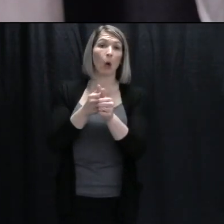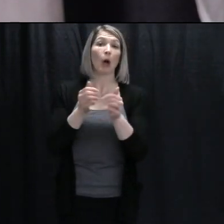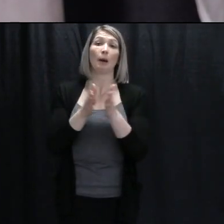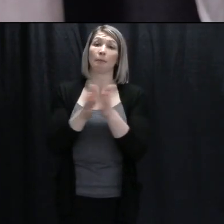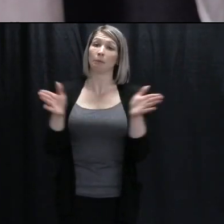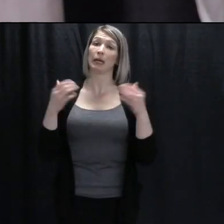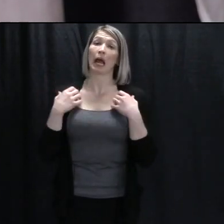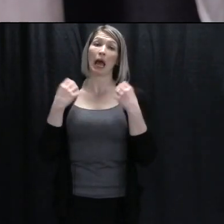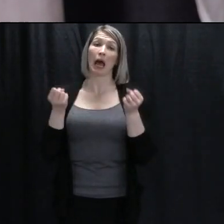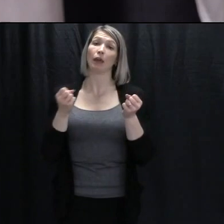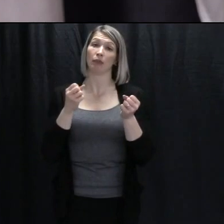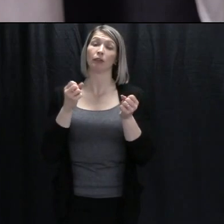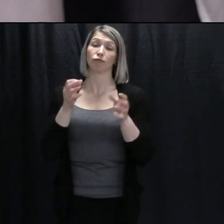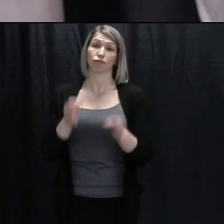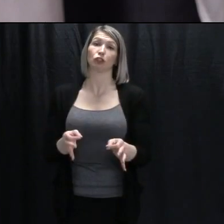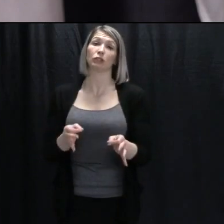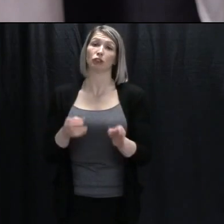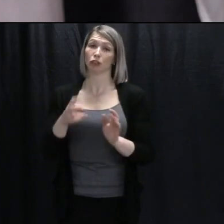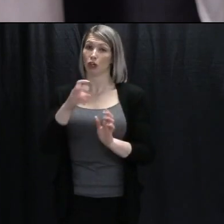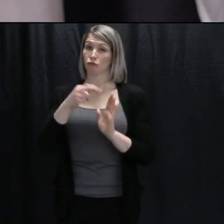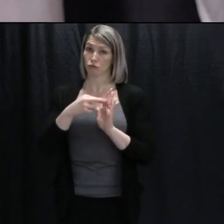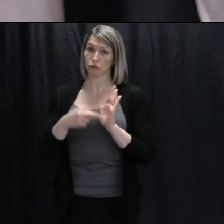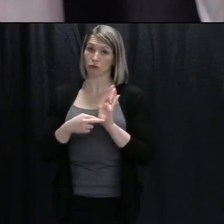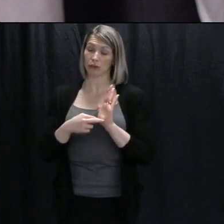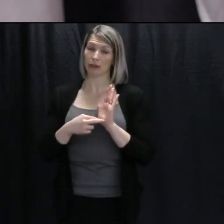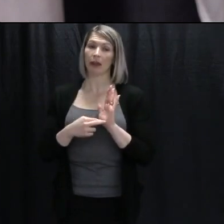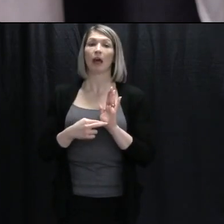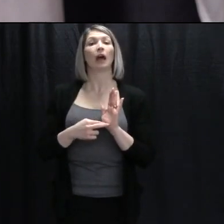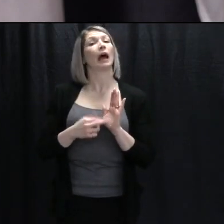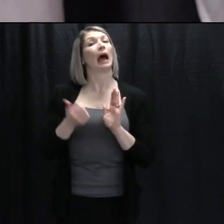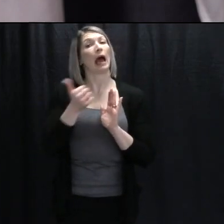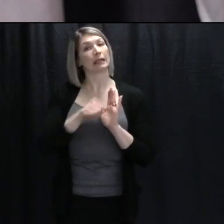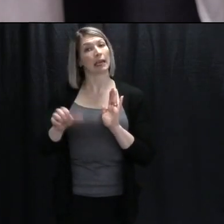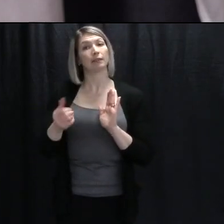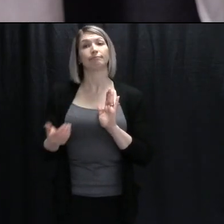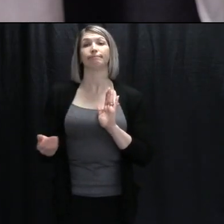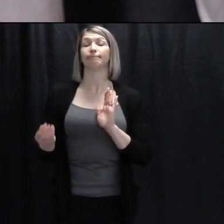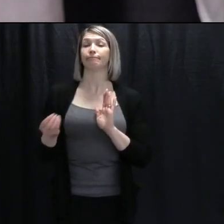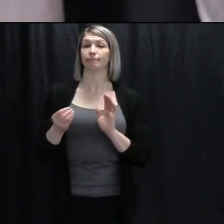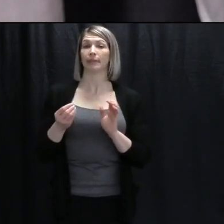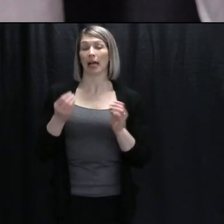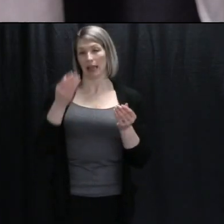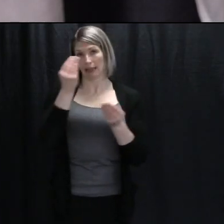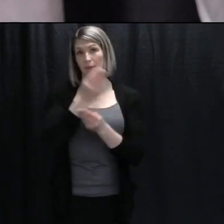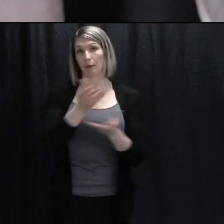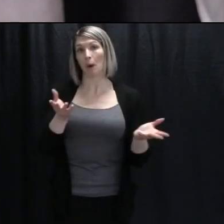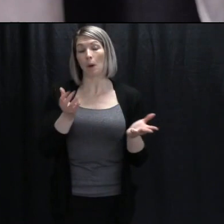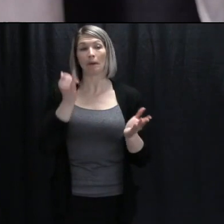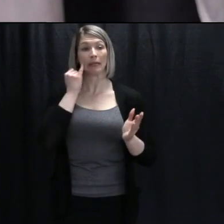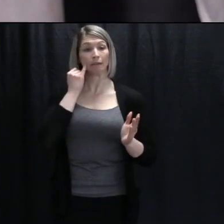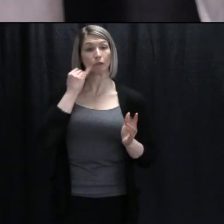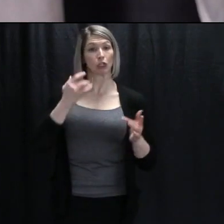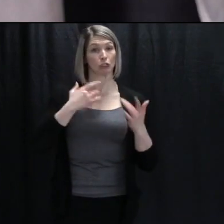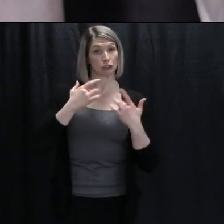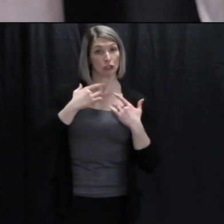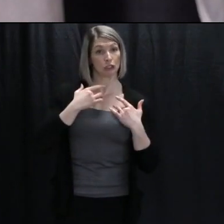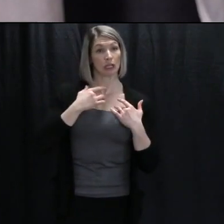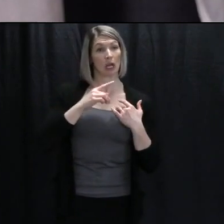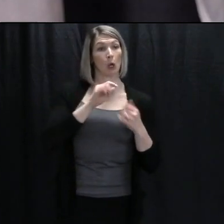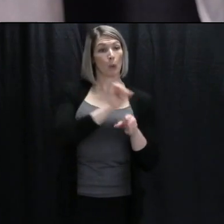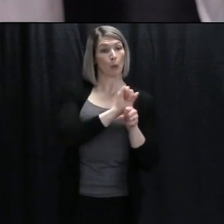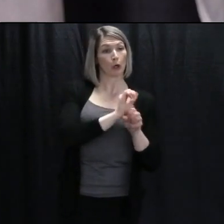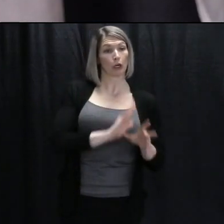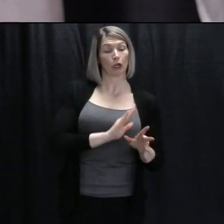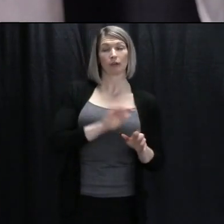Medical Officer. So if there's a concern, first and foremost, I'd ask and suggest that the employee should go to the employer. And if so,